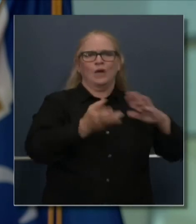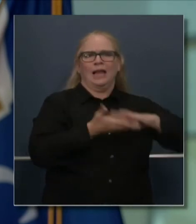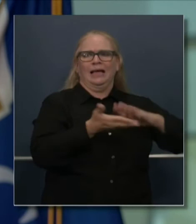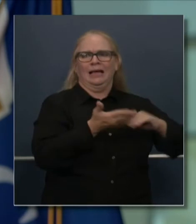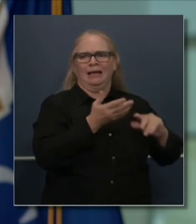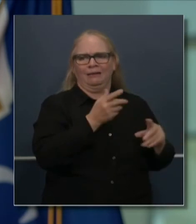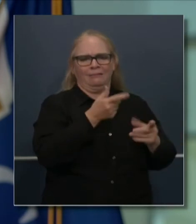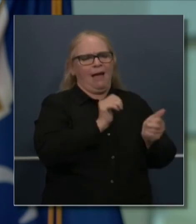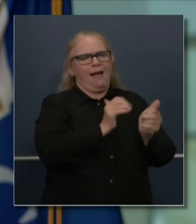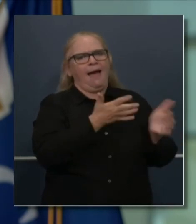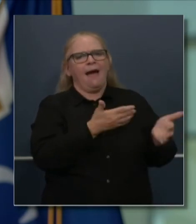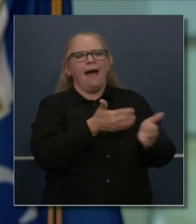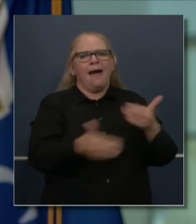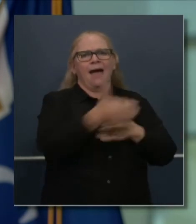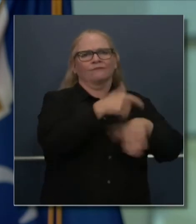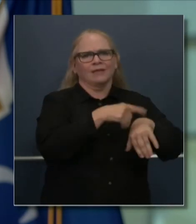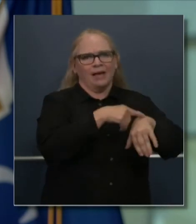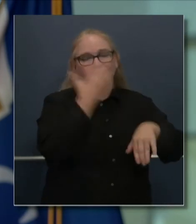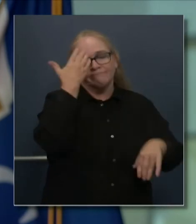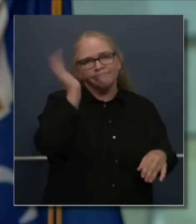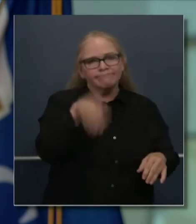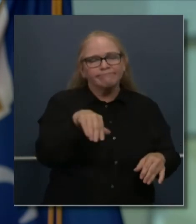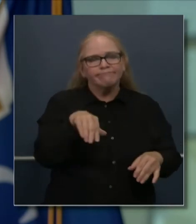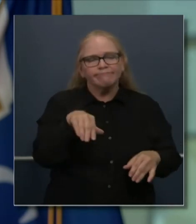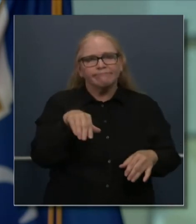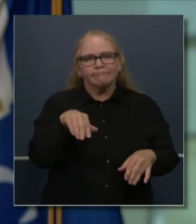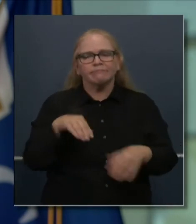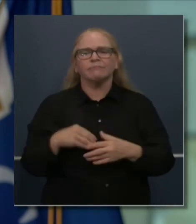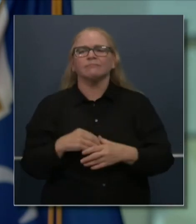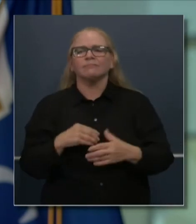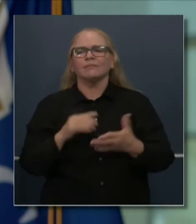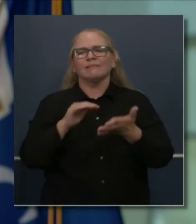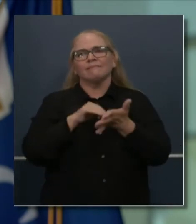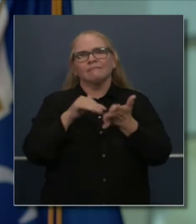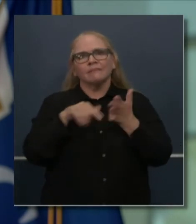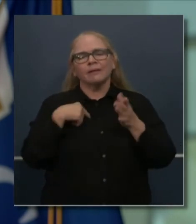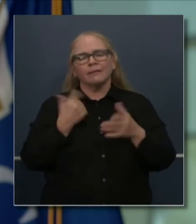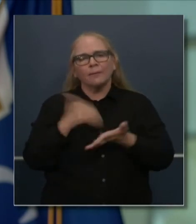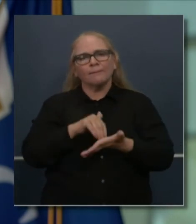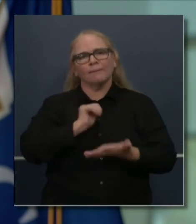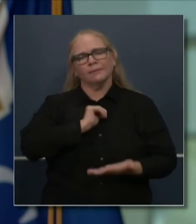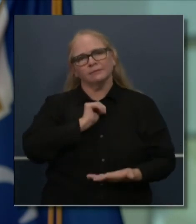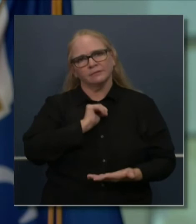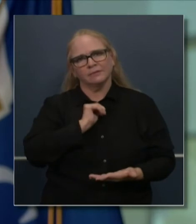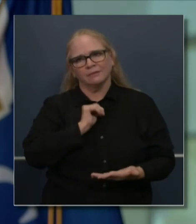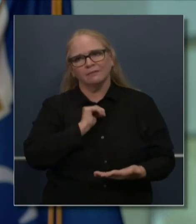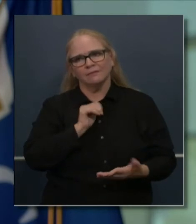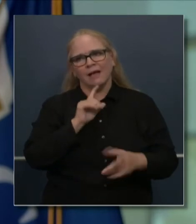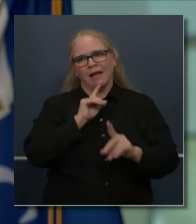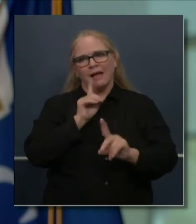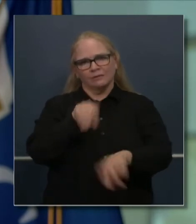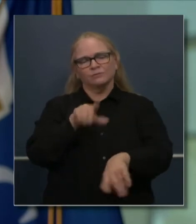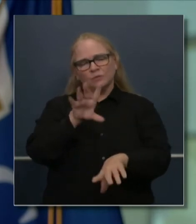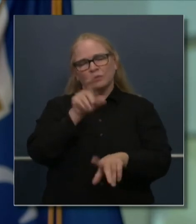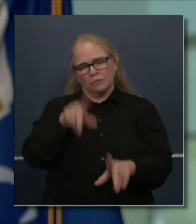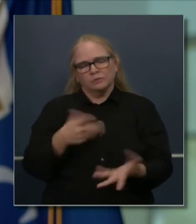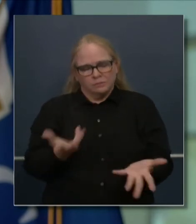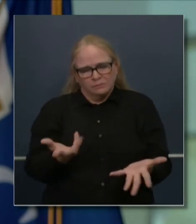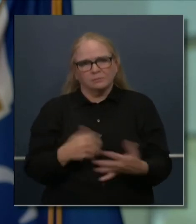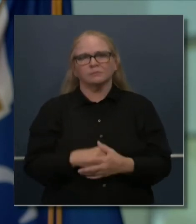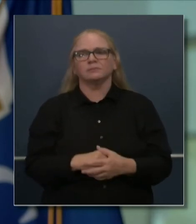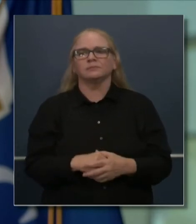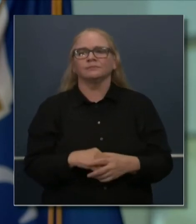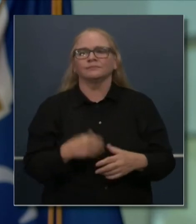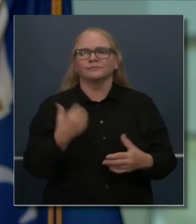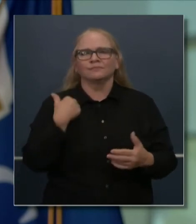reviewed. I'm very mindful, and I'll just close, forgive me for being more long-winded in response to your question. I'm very mindful of the dynamics of